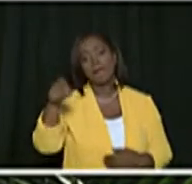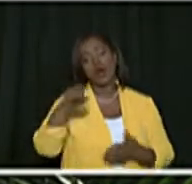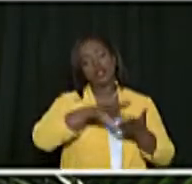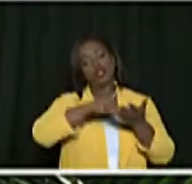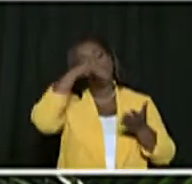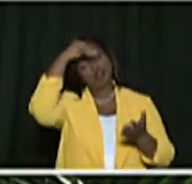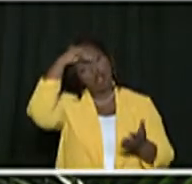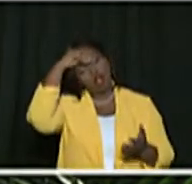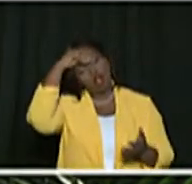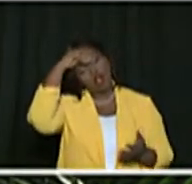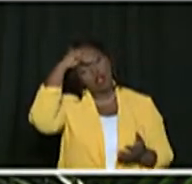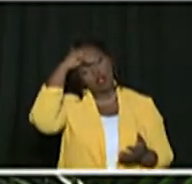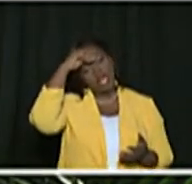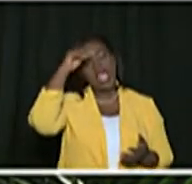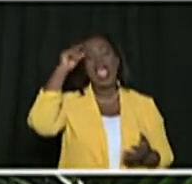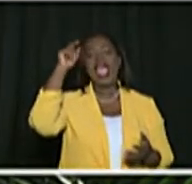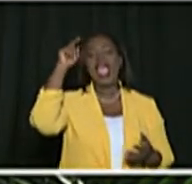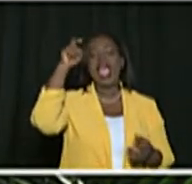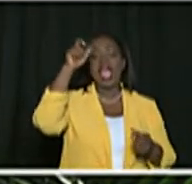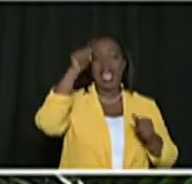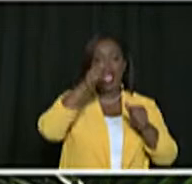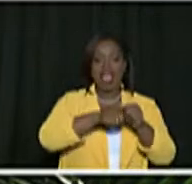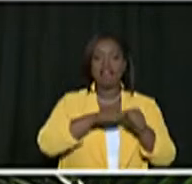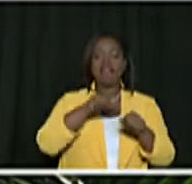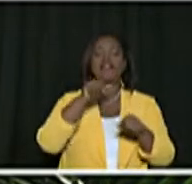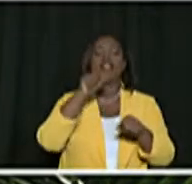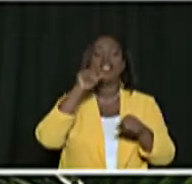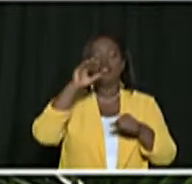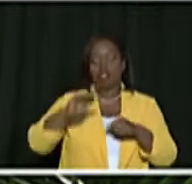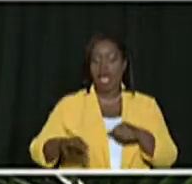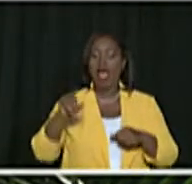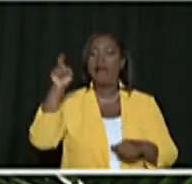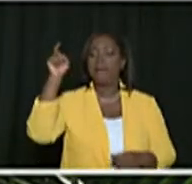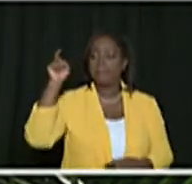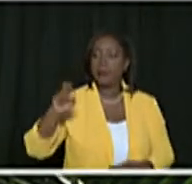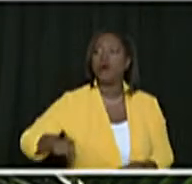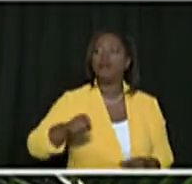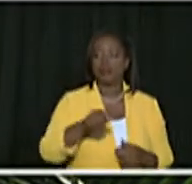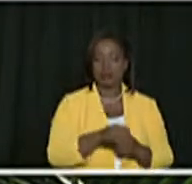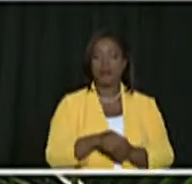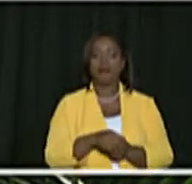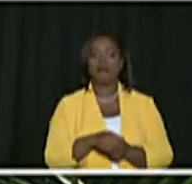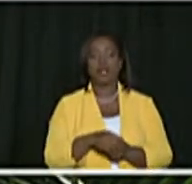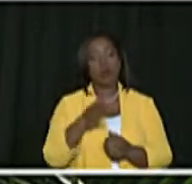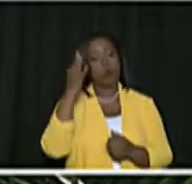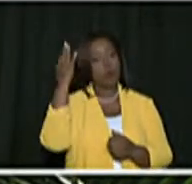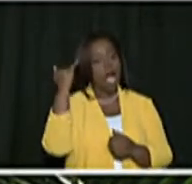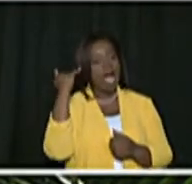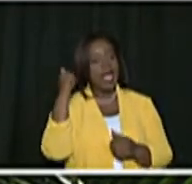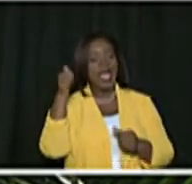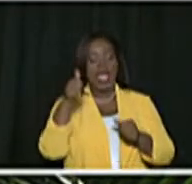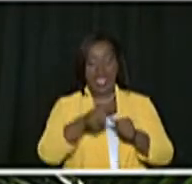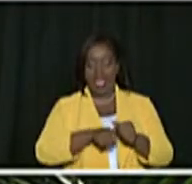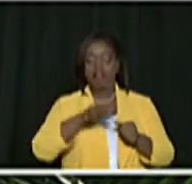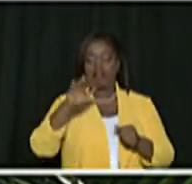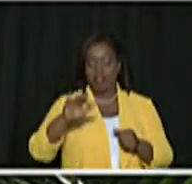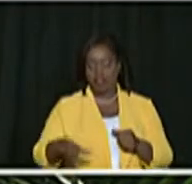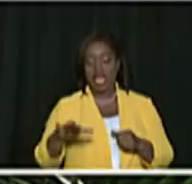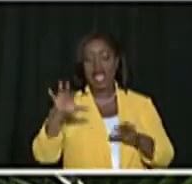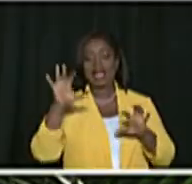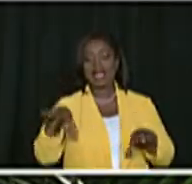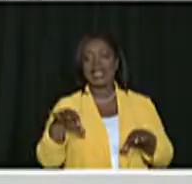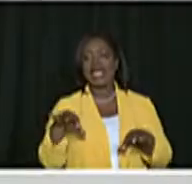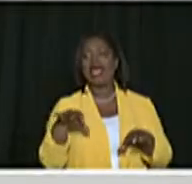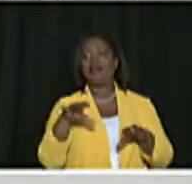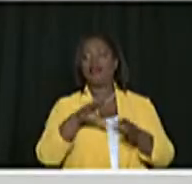is the best gift we can give to our children, and it's a gift that belongs to all our children. Let's take another question